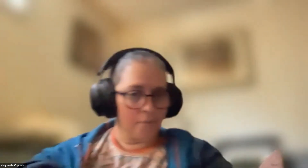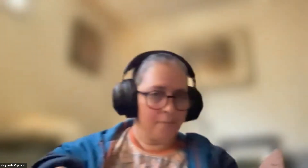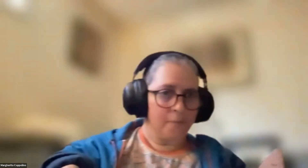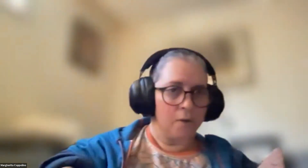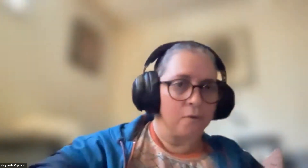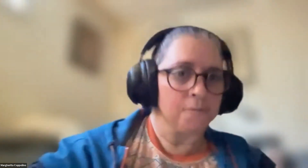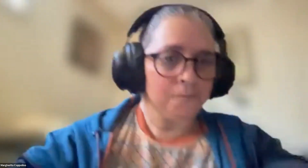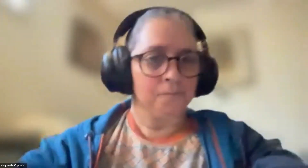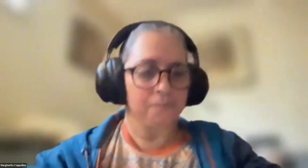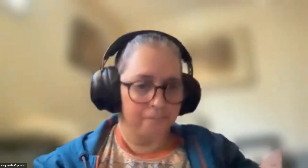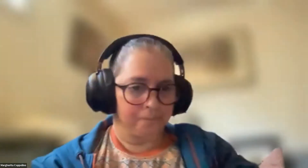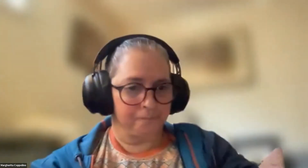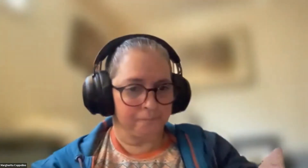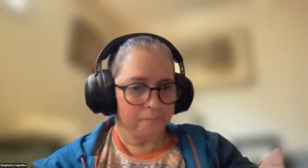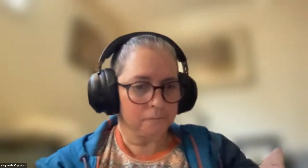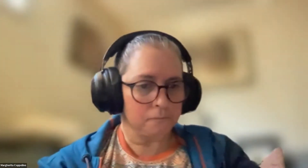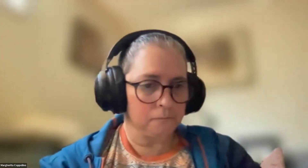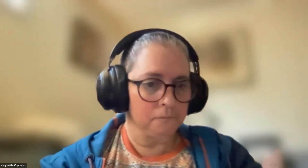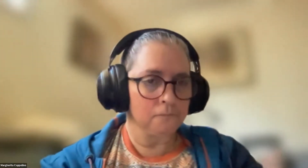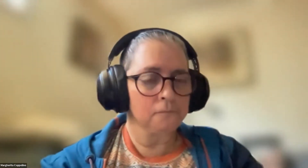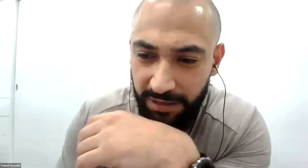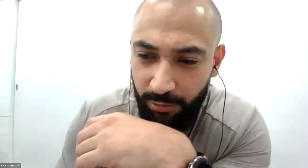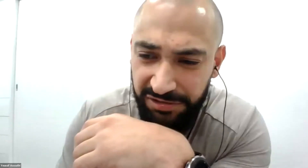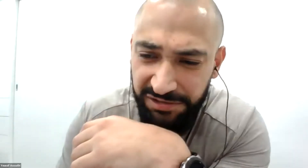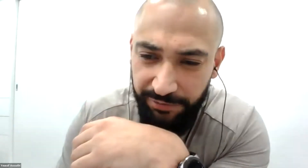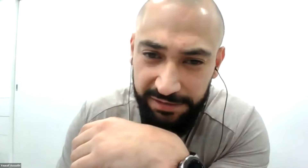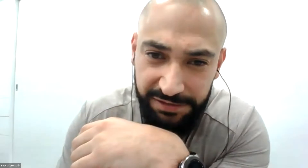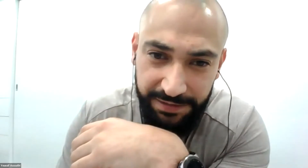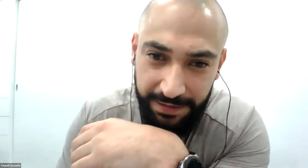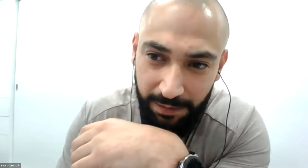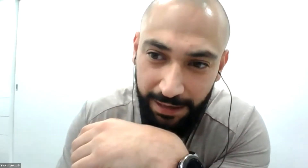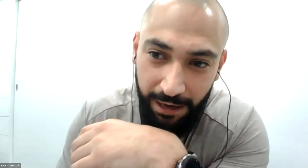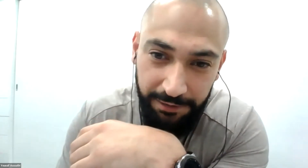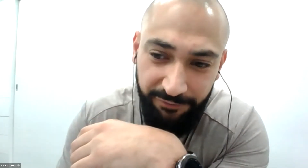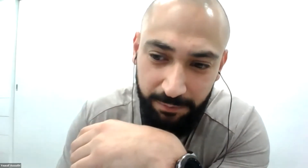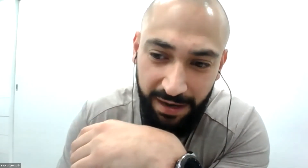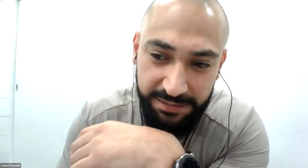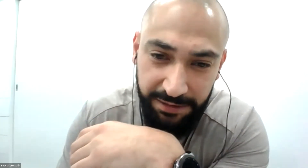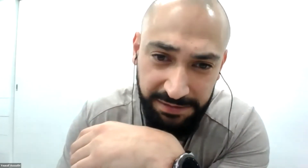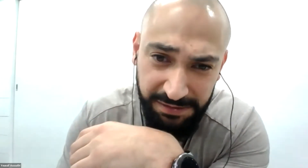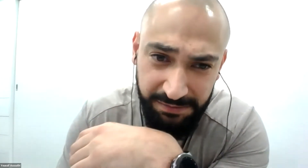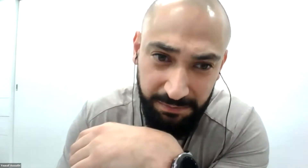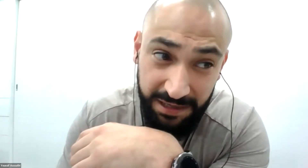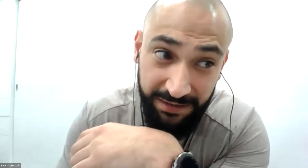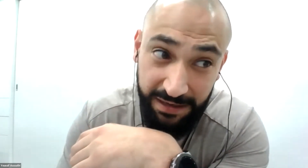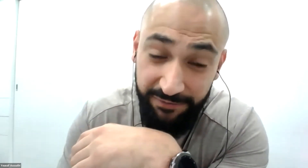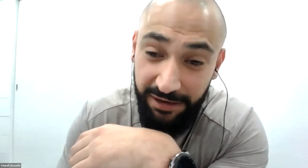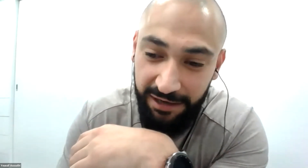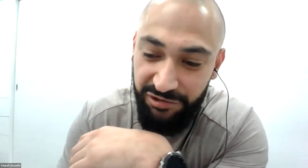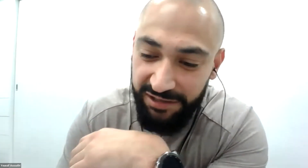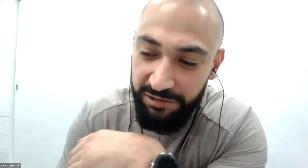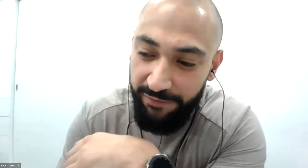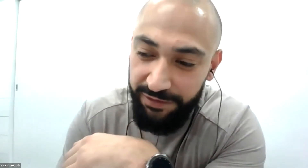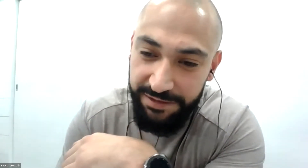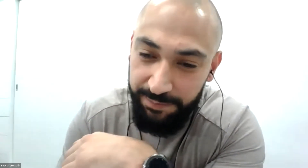to you. Thank you. So my question is directed to NEAMI. I know from my experiences, given